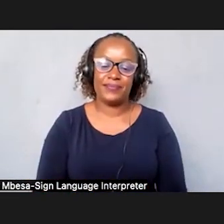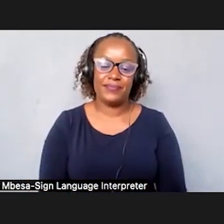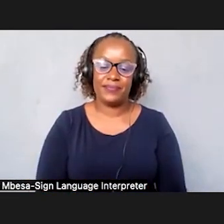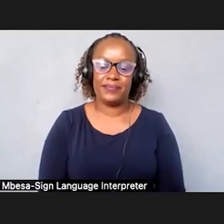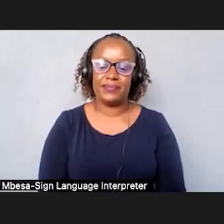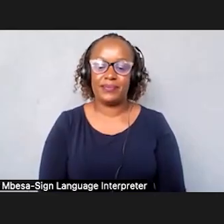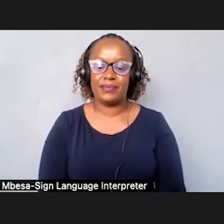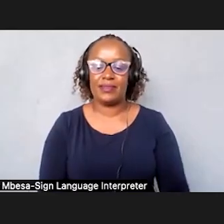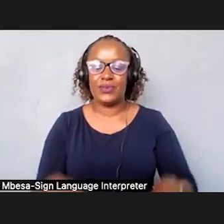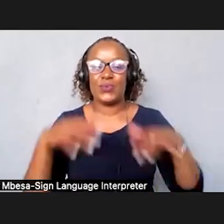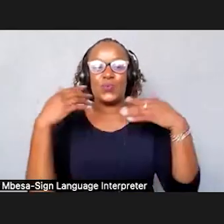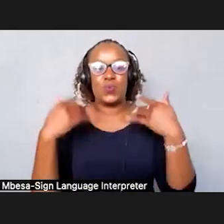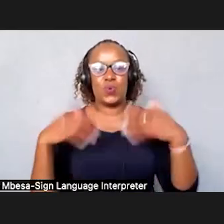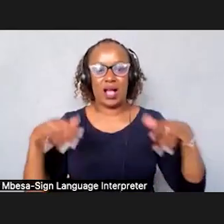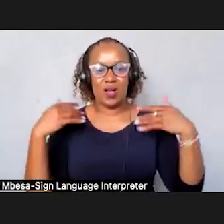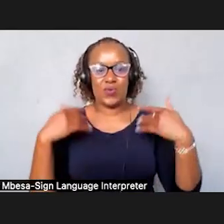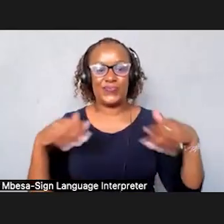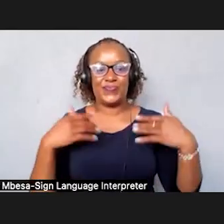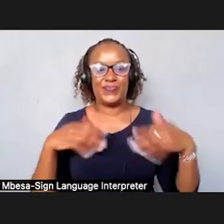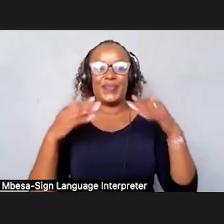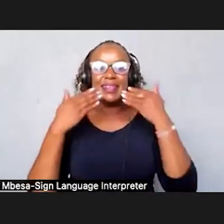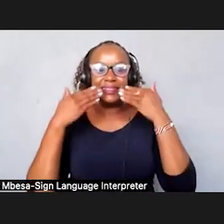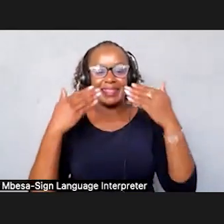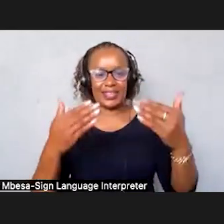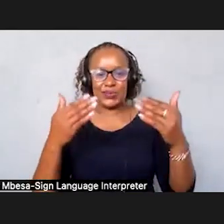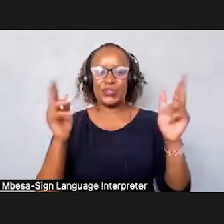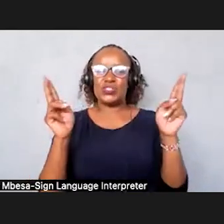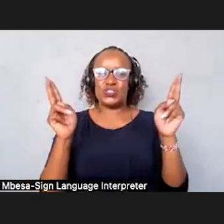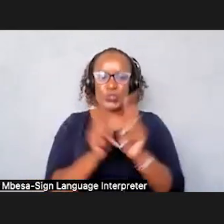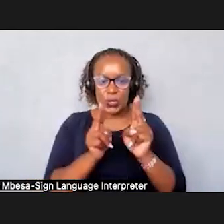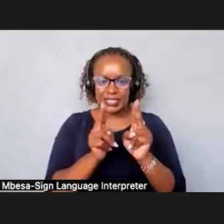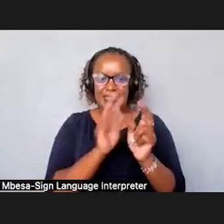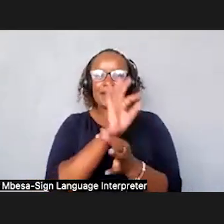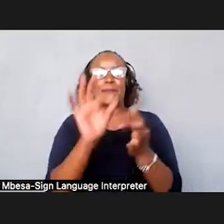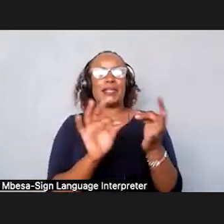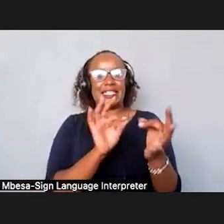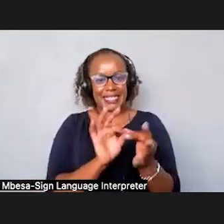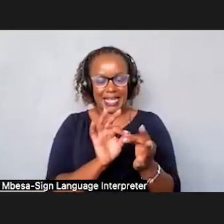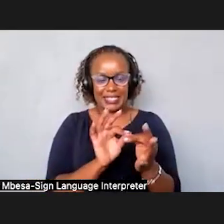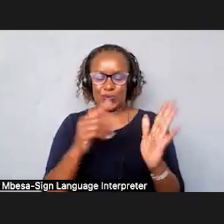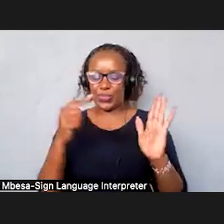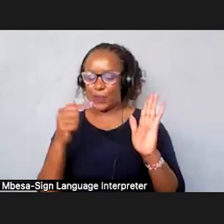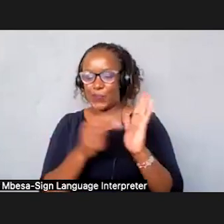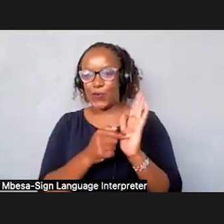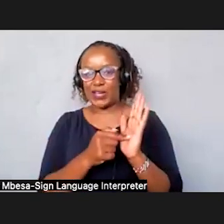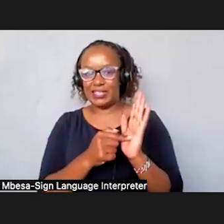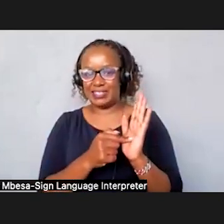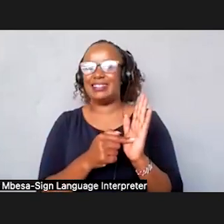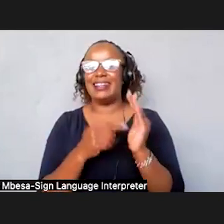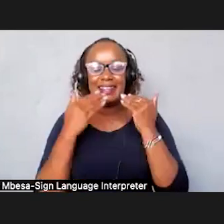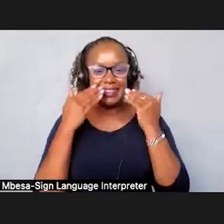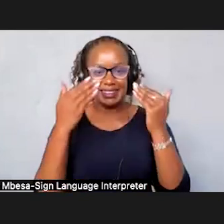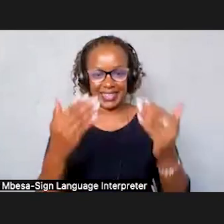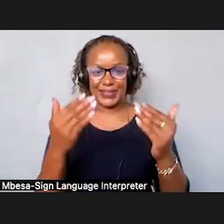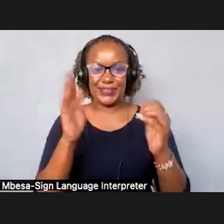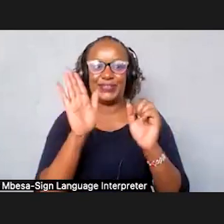Wow, thank you. Short, precise, and to the point. That's the youth for you. Thank you very much, Young.